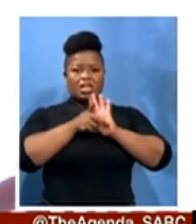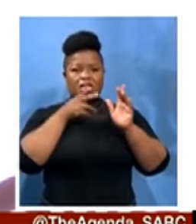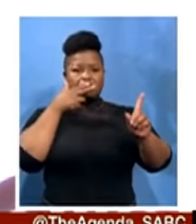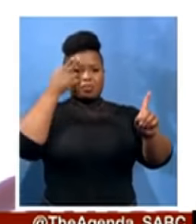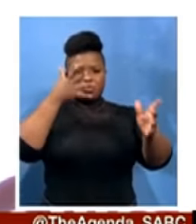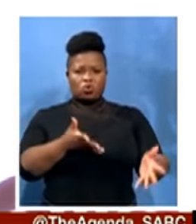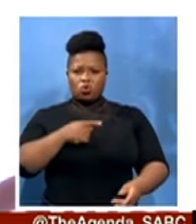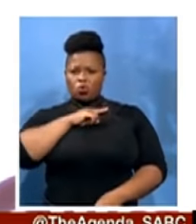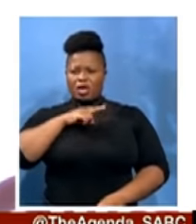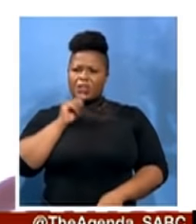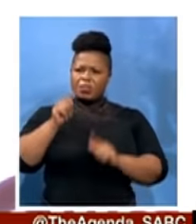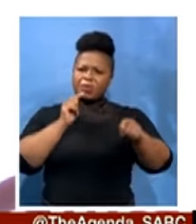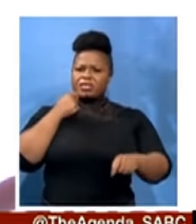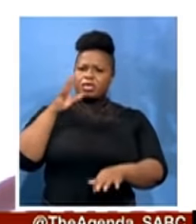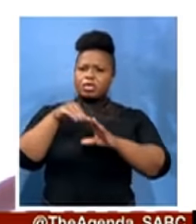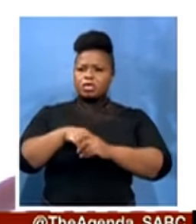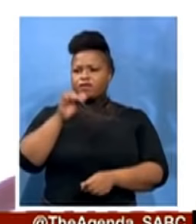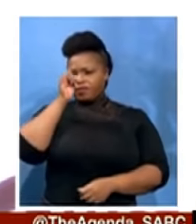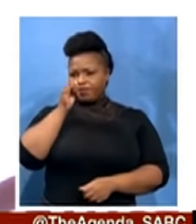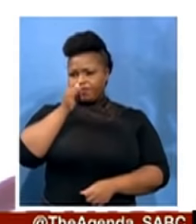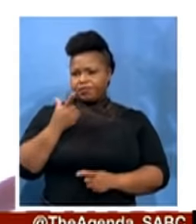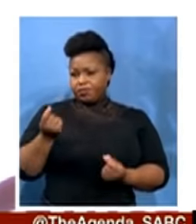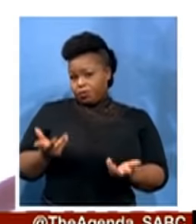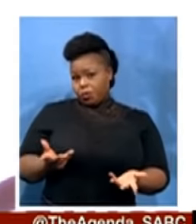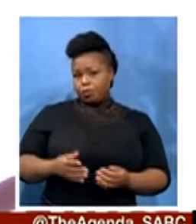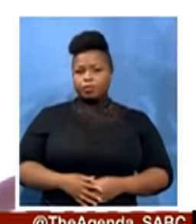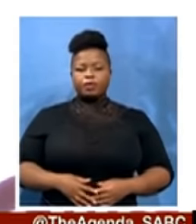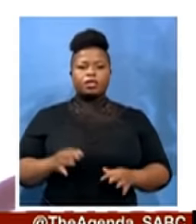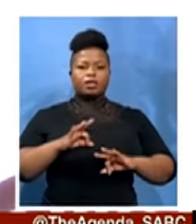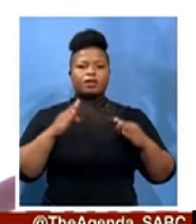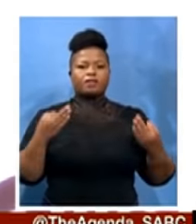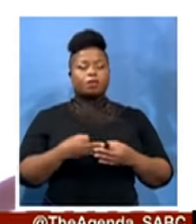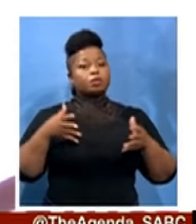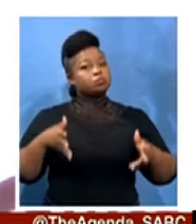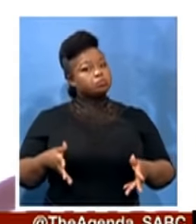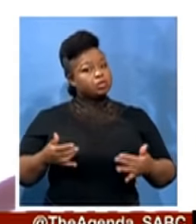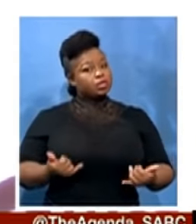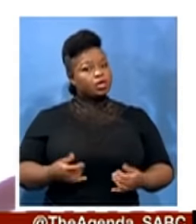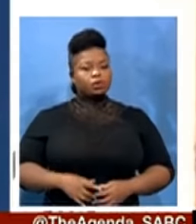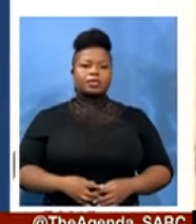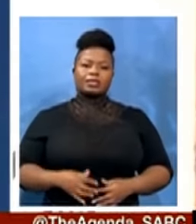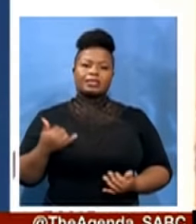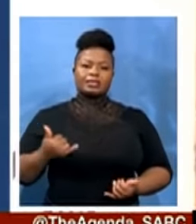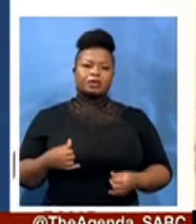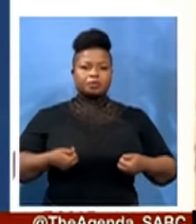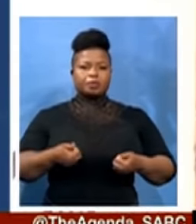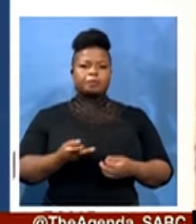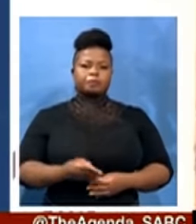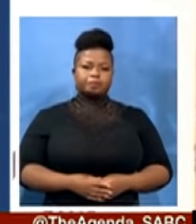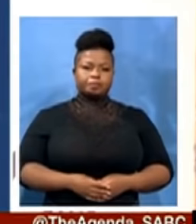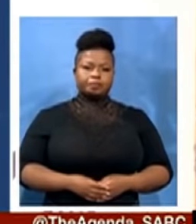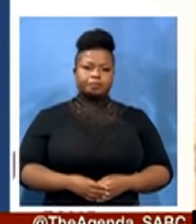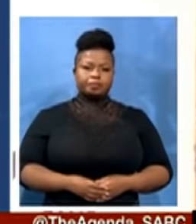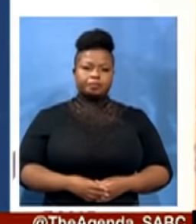criminal activity. We are with the family now, but for now, let's just bring it back to you in studio. Thank you. No, it's